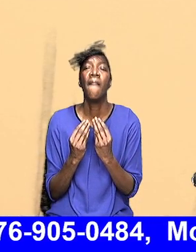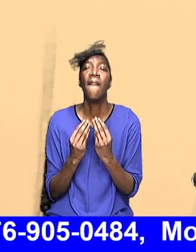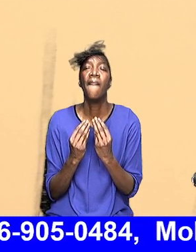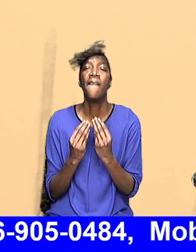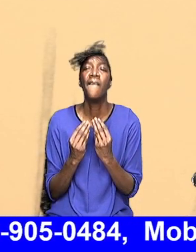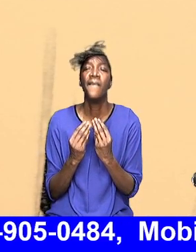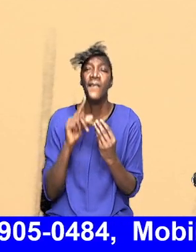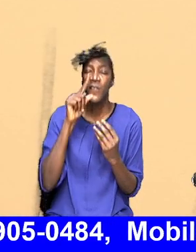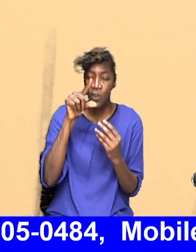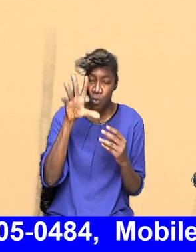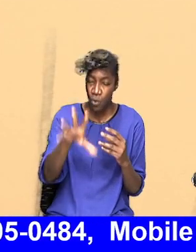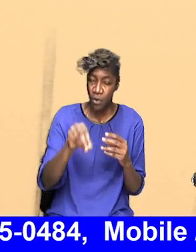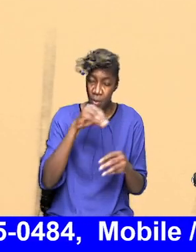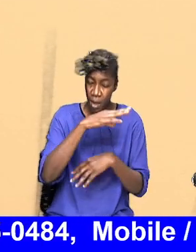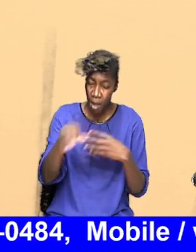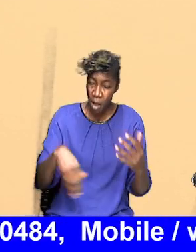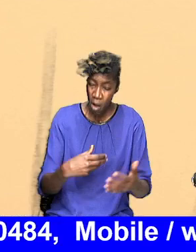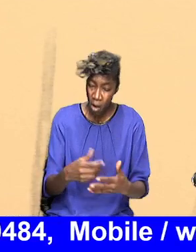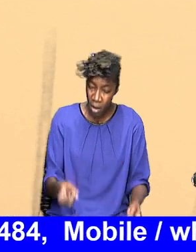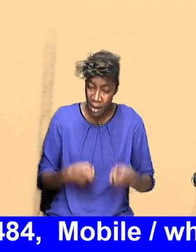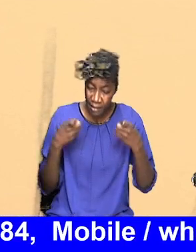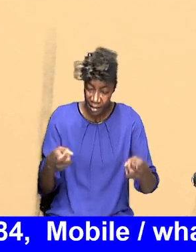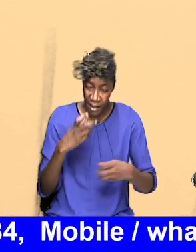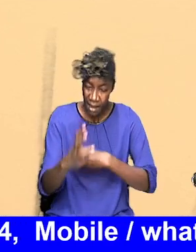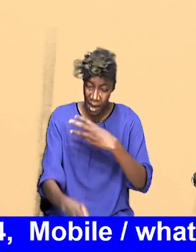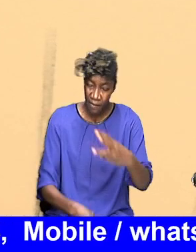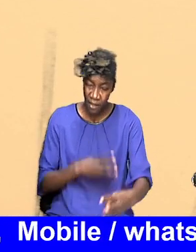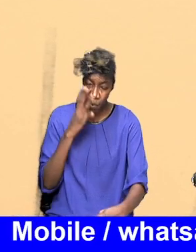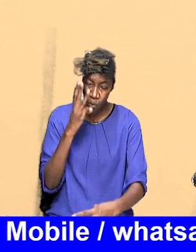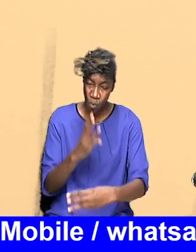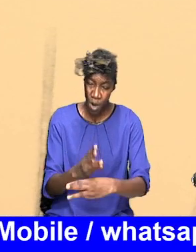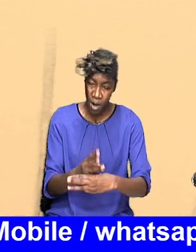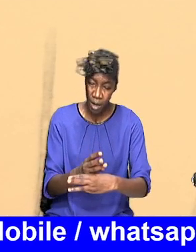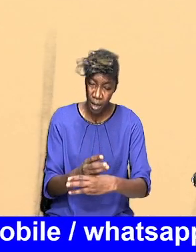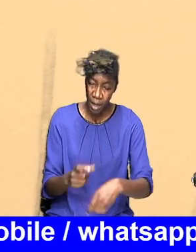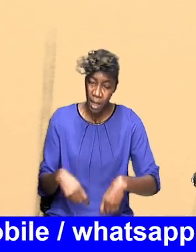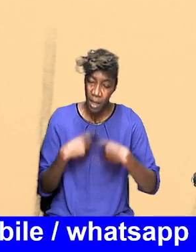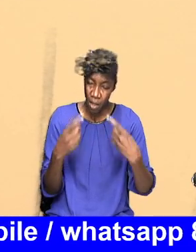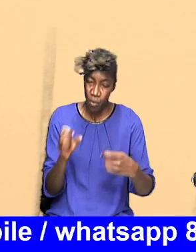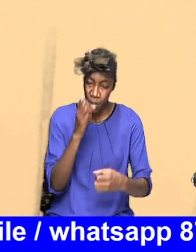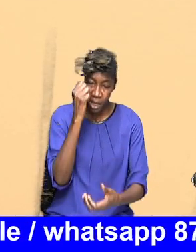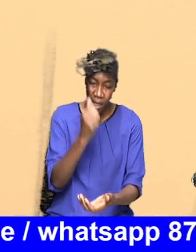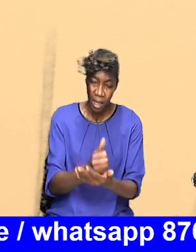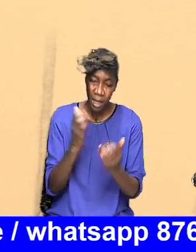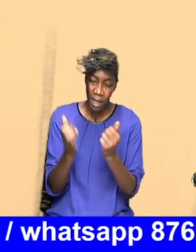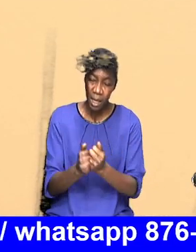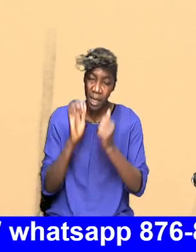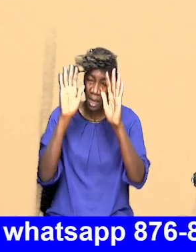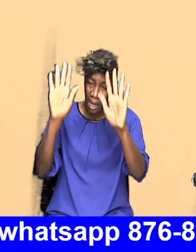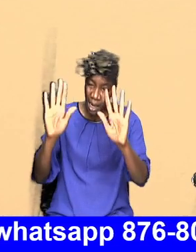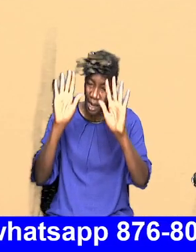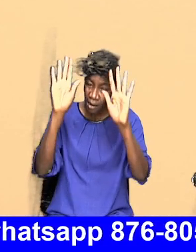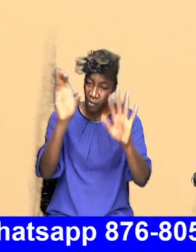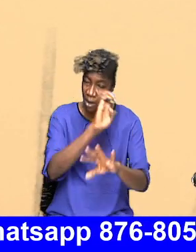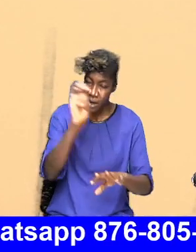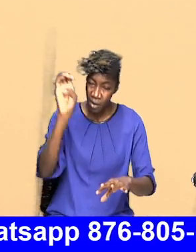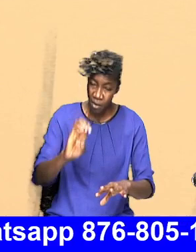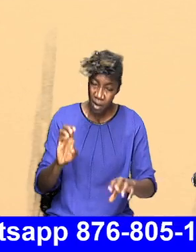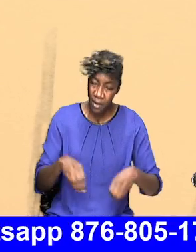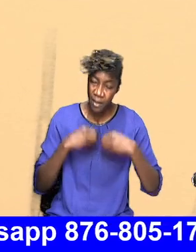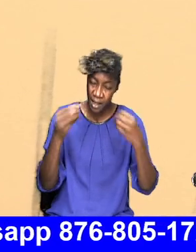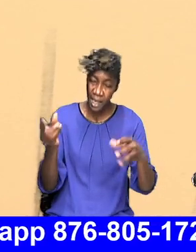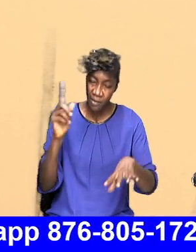You took all the sin of this entire world, amen, and you went on Calvary's cross, and you gave us